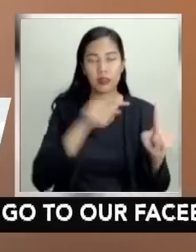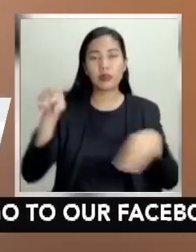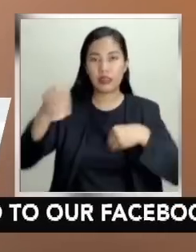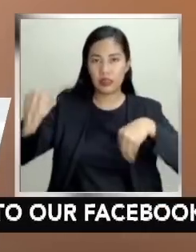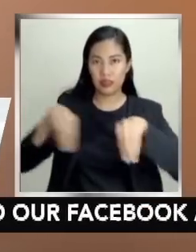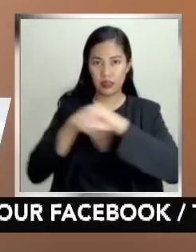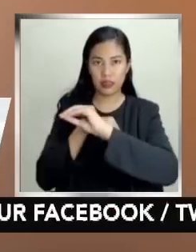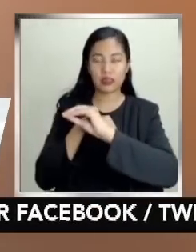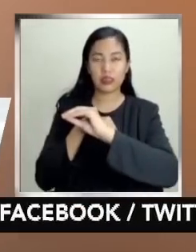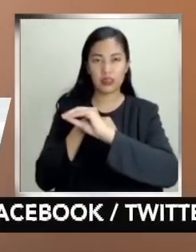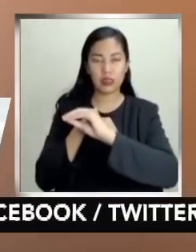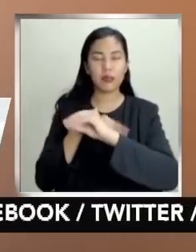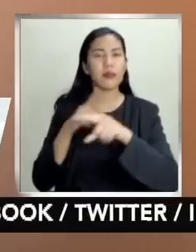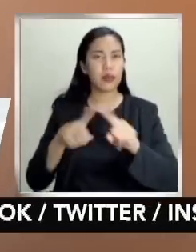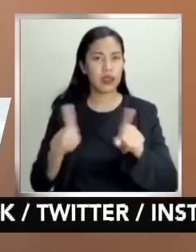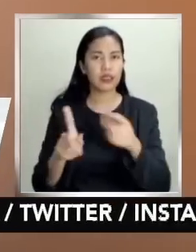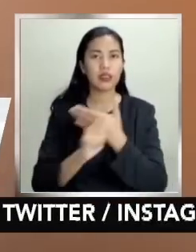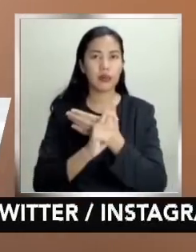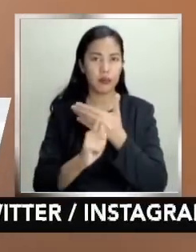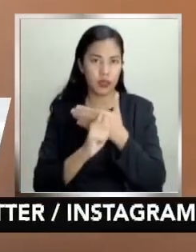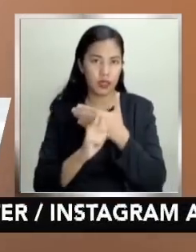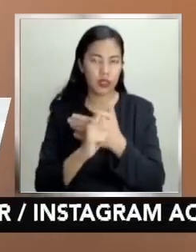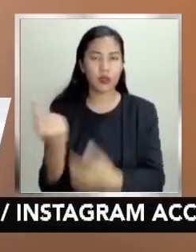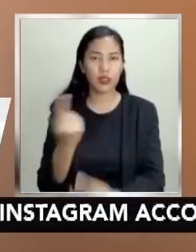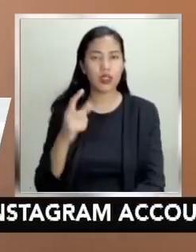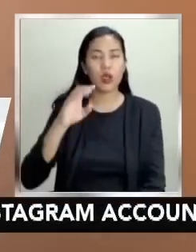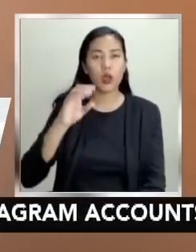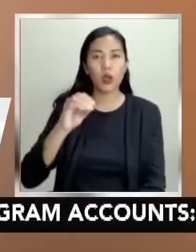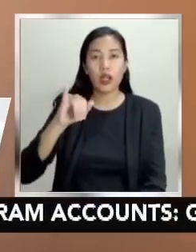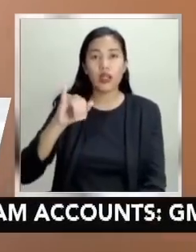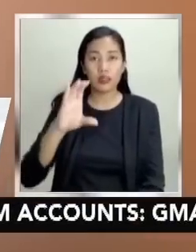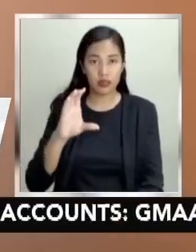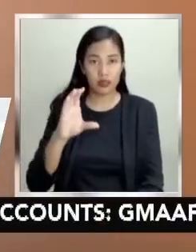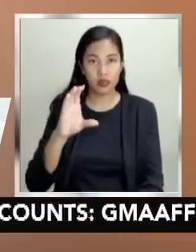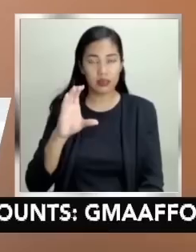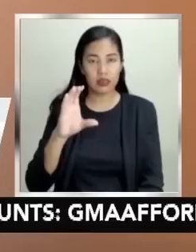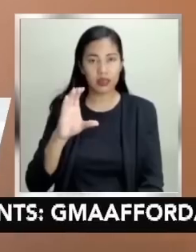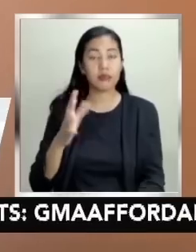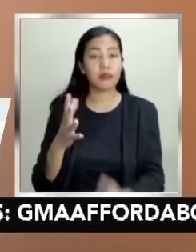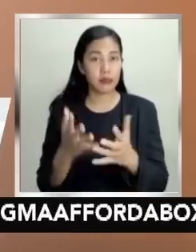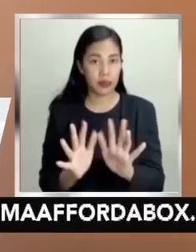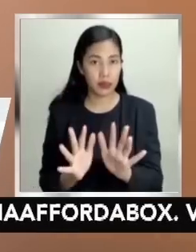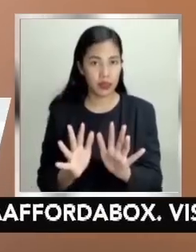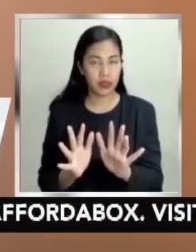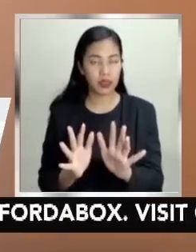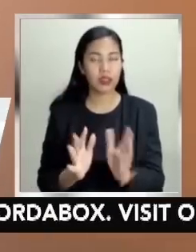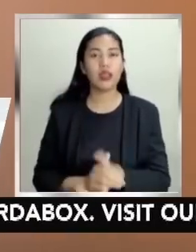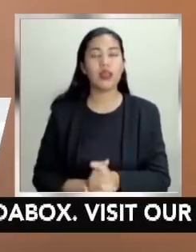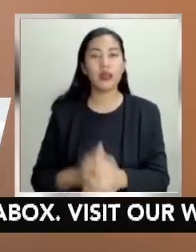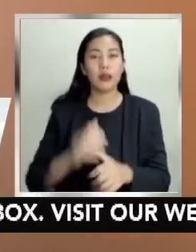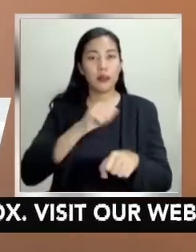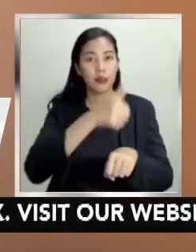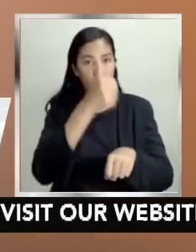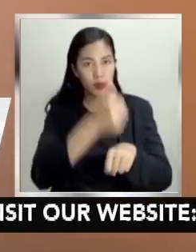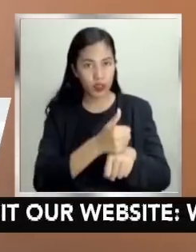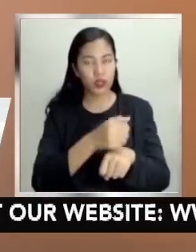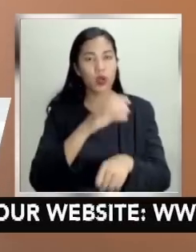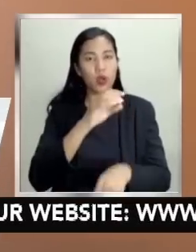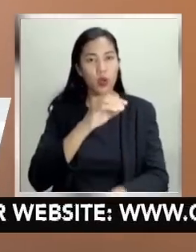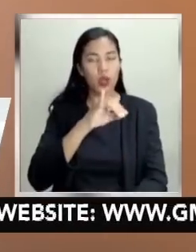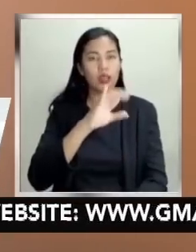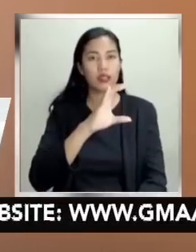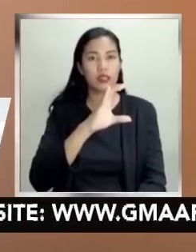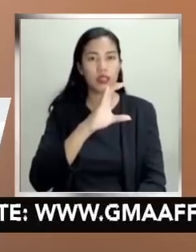temporary OIC. After that, we will appoint an OIC, which is usually the most